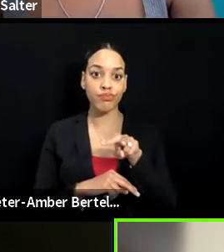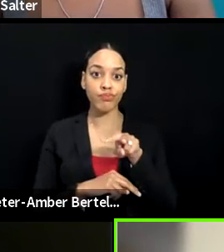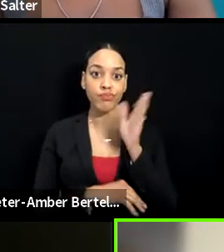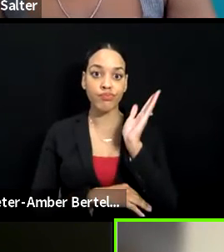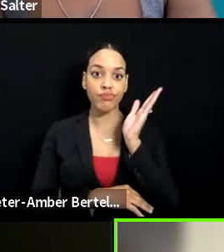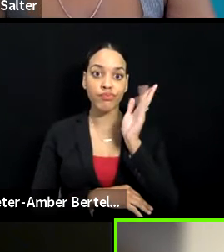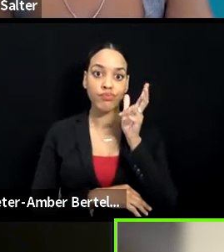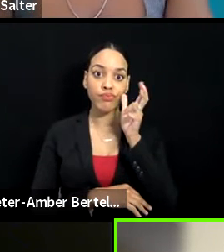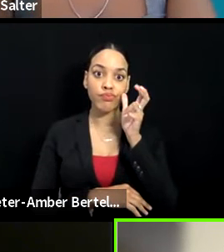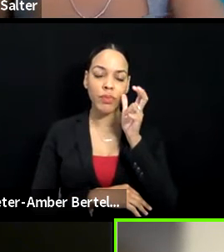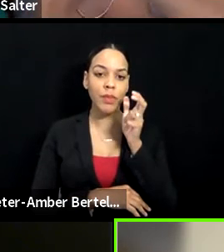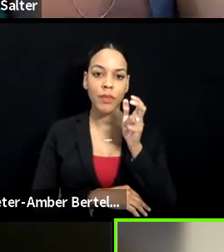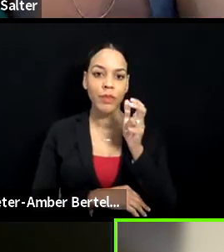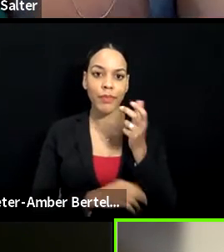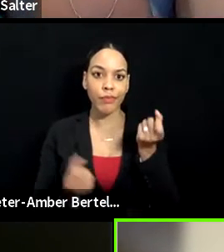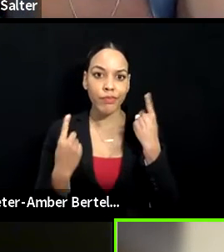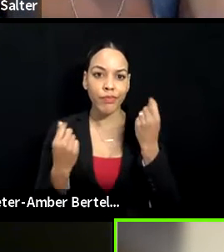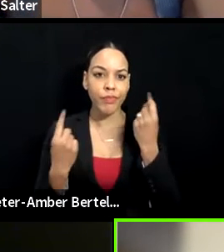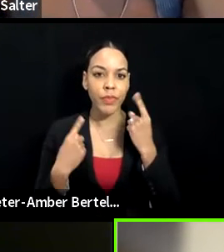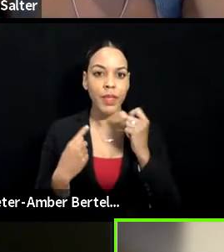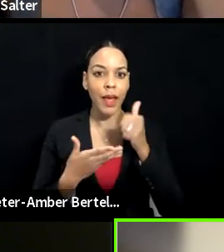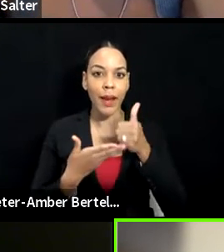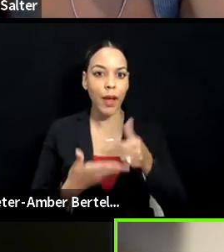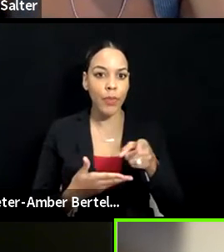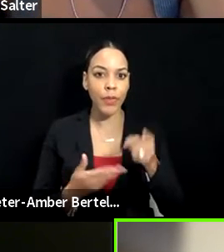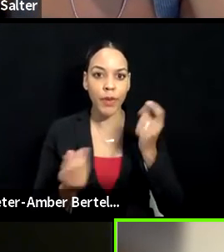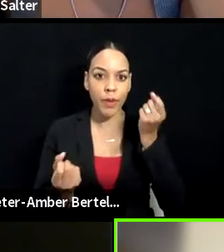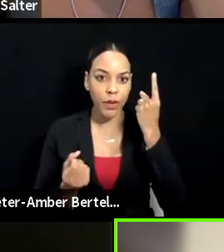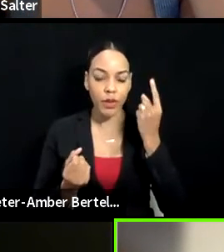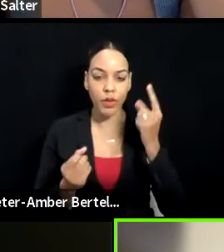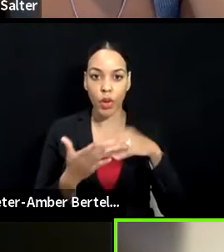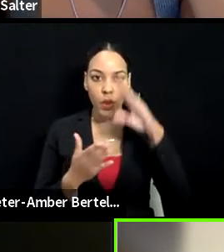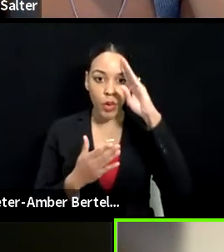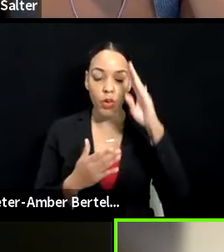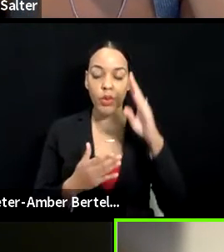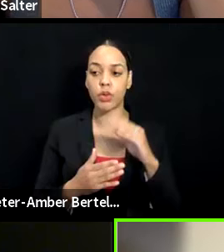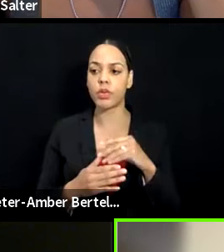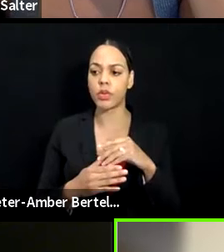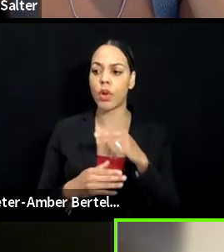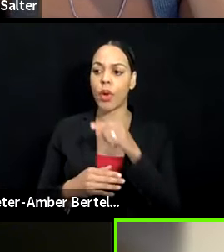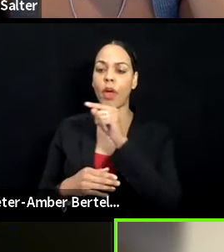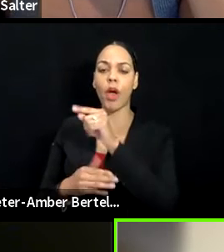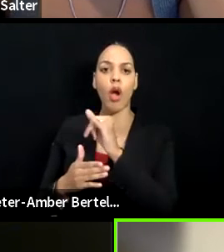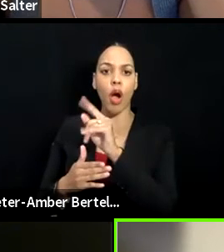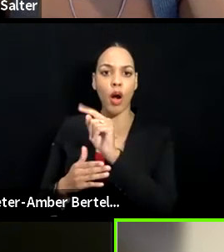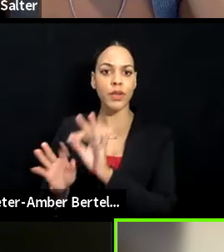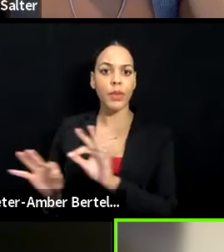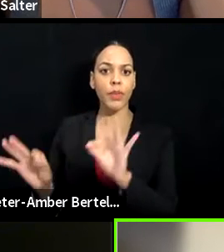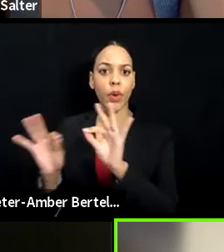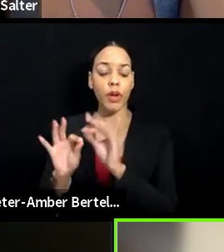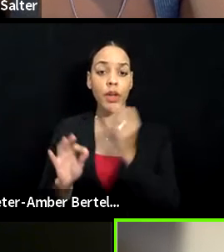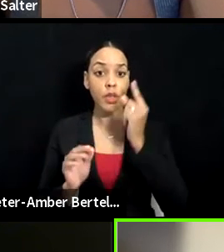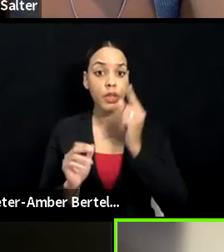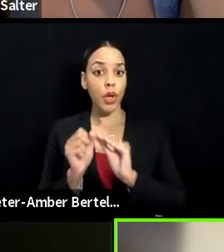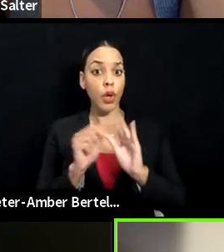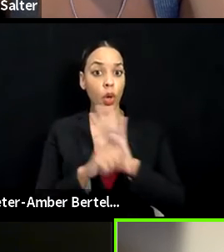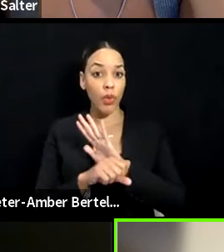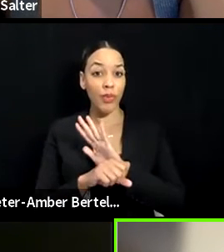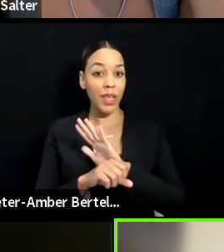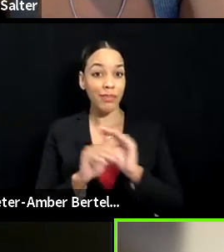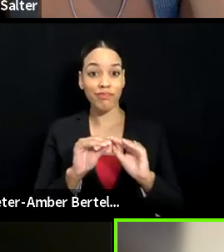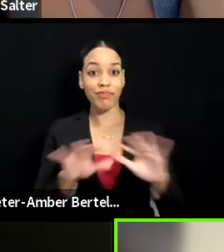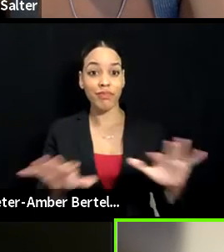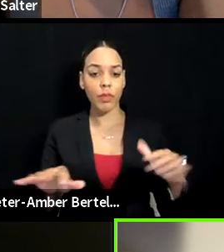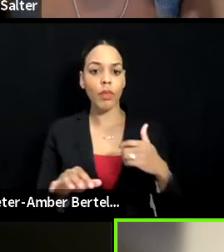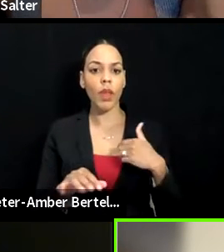So ultimately, where does that leave us? And I've also been watching during the COVID pandemic, I will say that, you